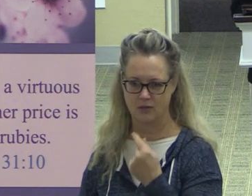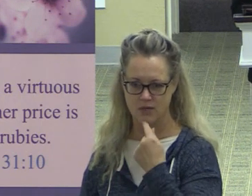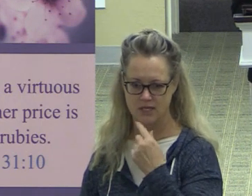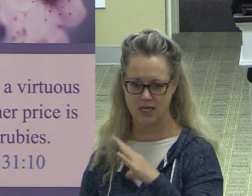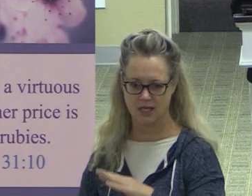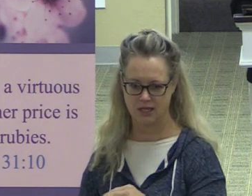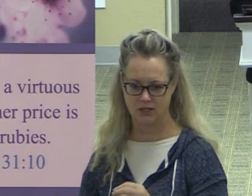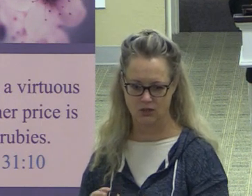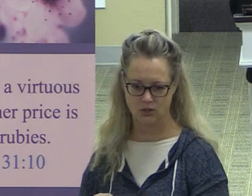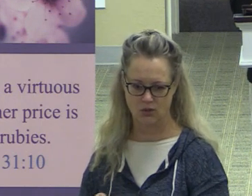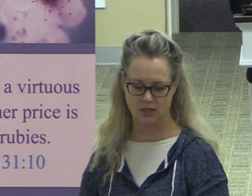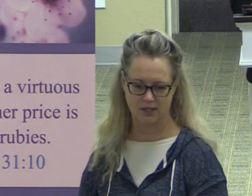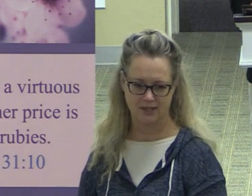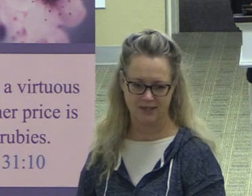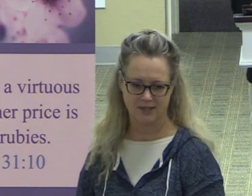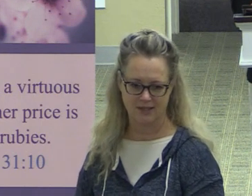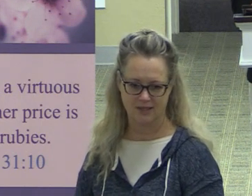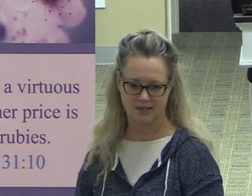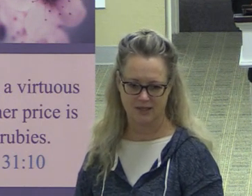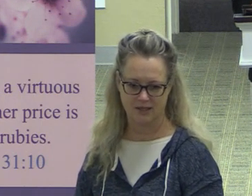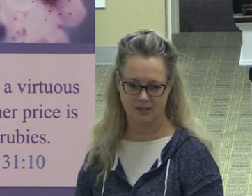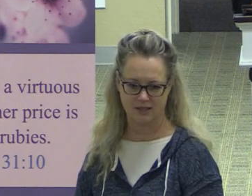did not remember this one either.